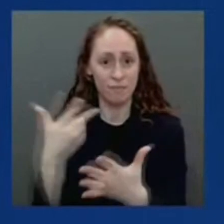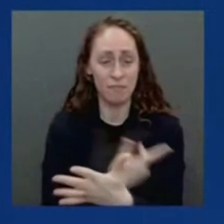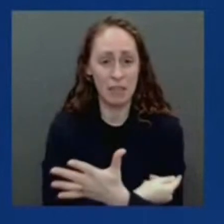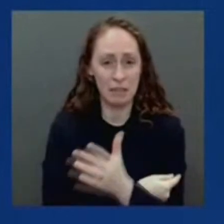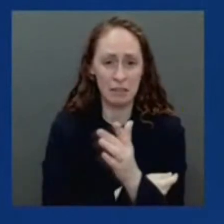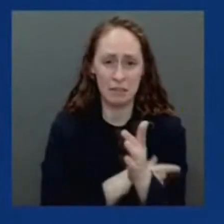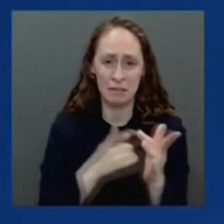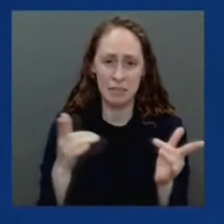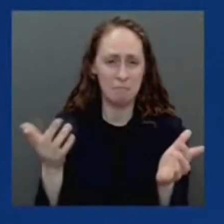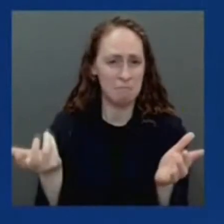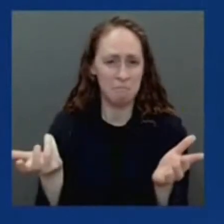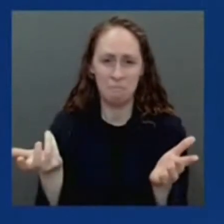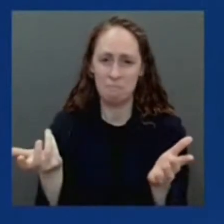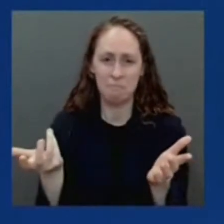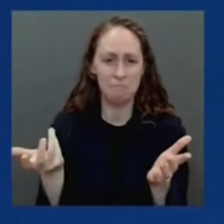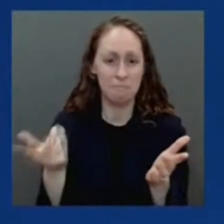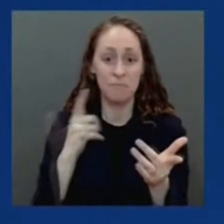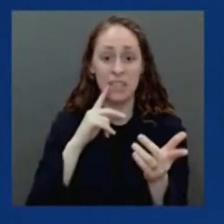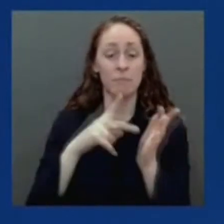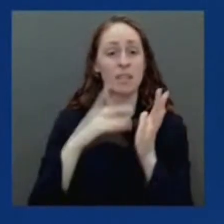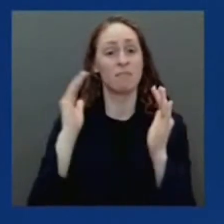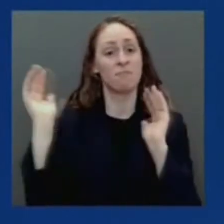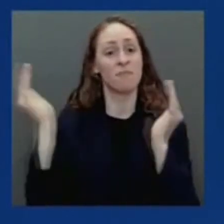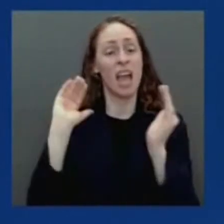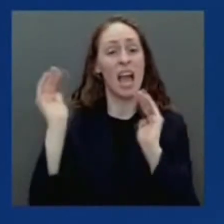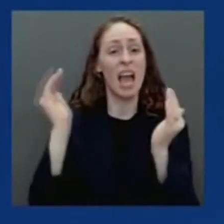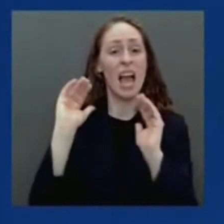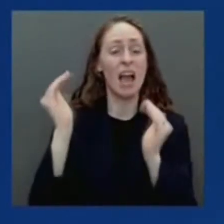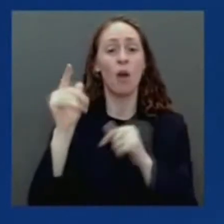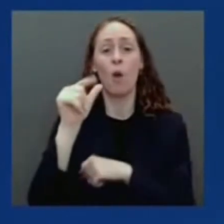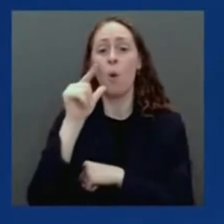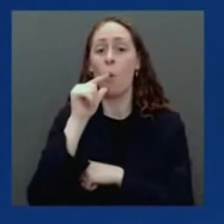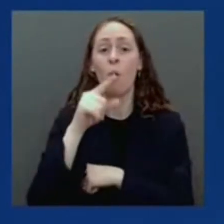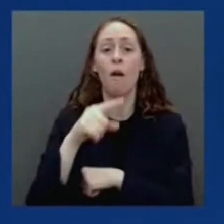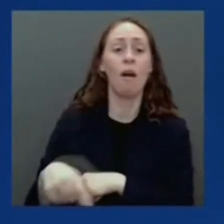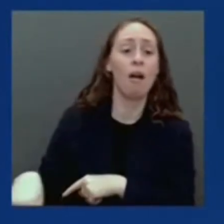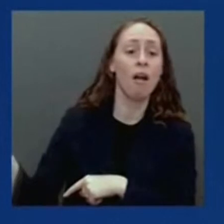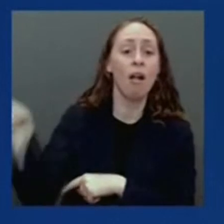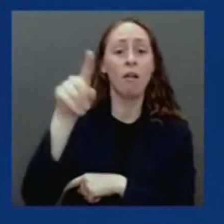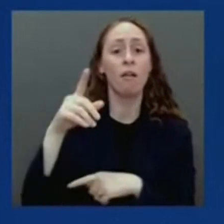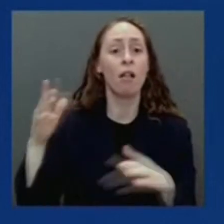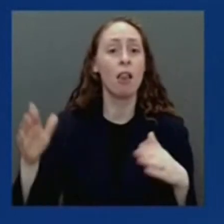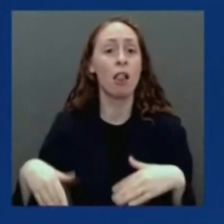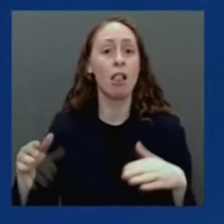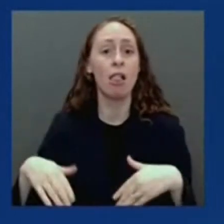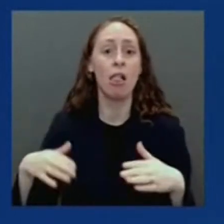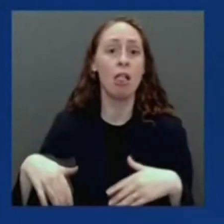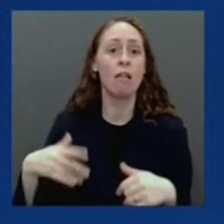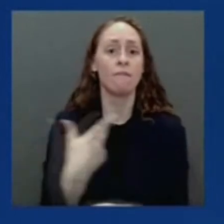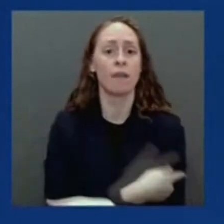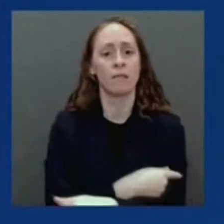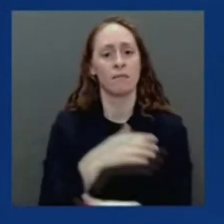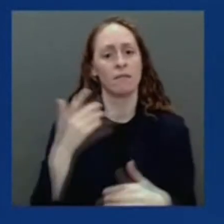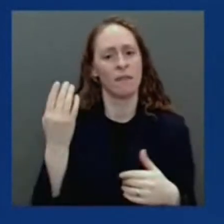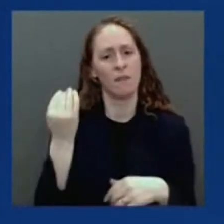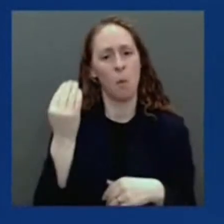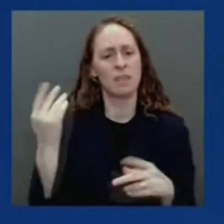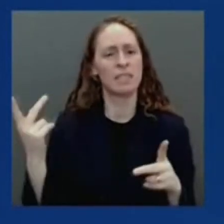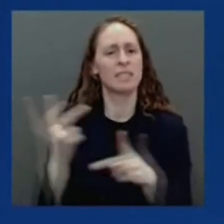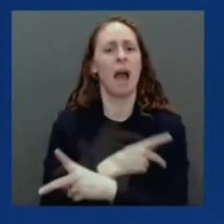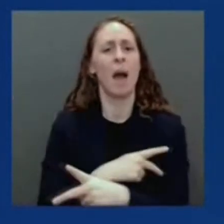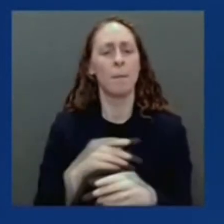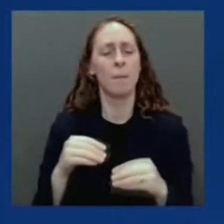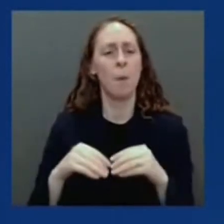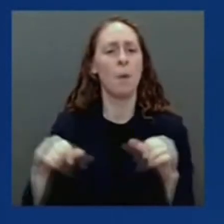were unvaccinated compared to those who received only a primary series. For those who were boosted, the average of